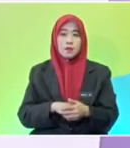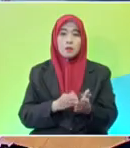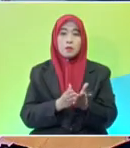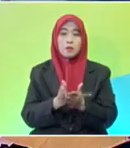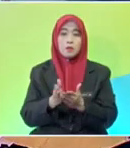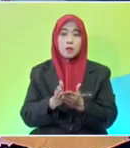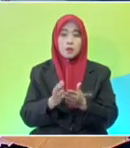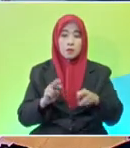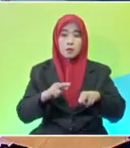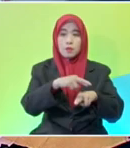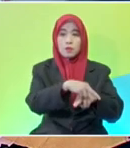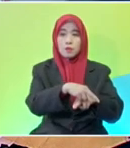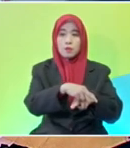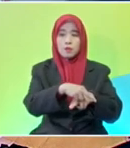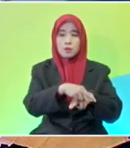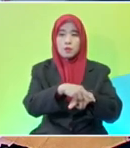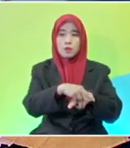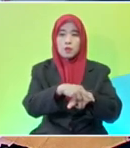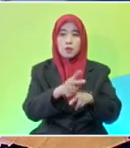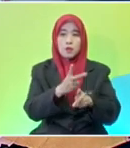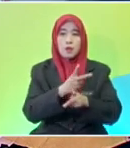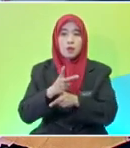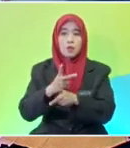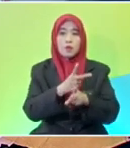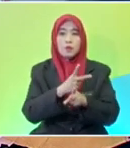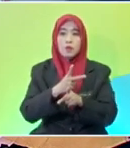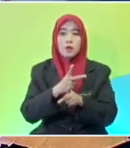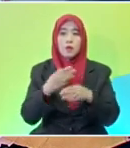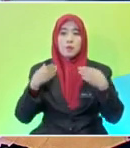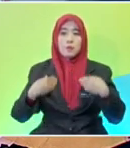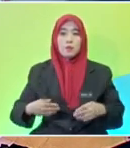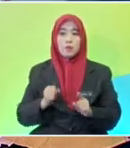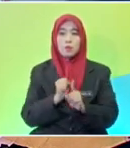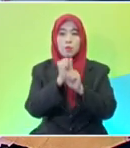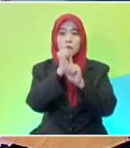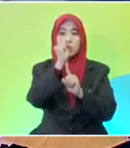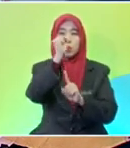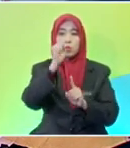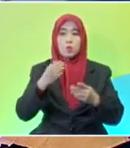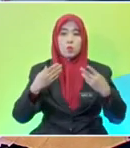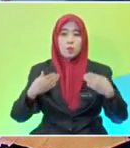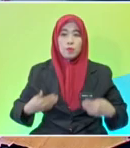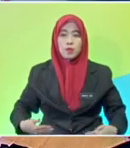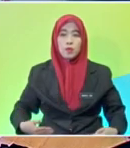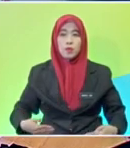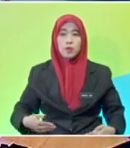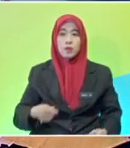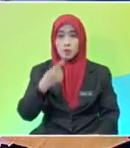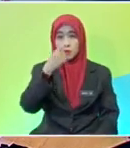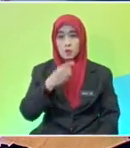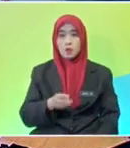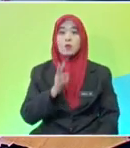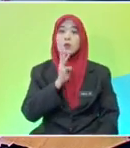across now. Number four, controls the body temperature, see here. I think this is, water,